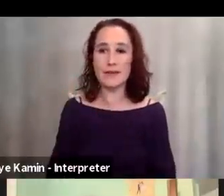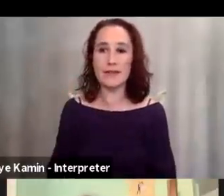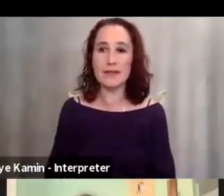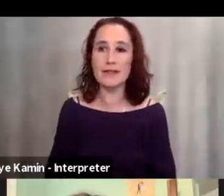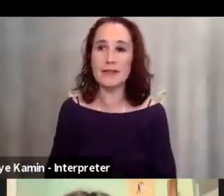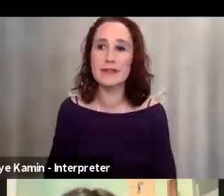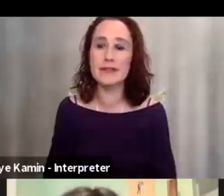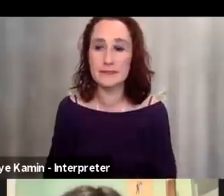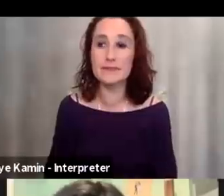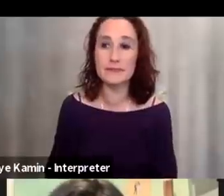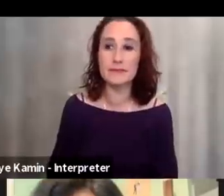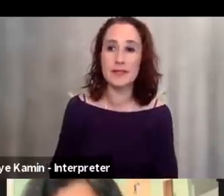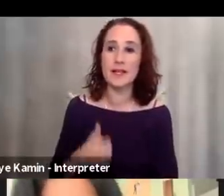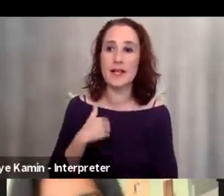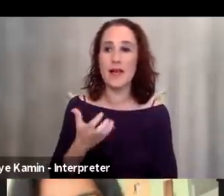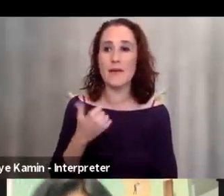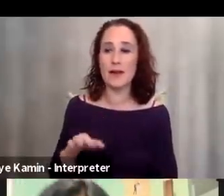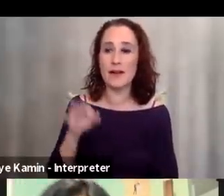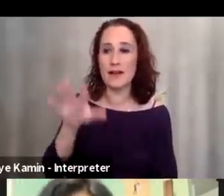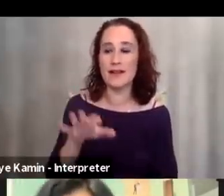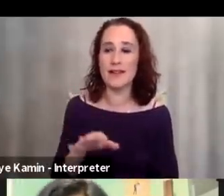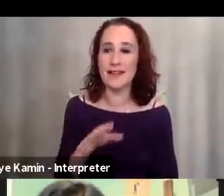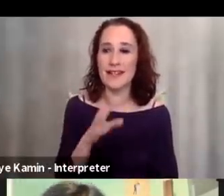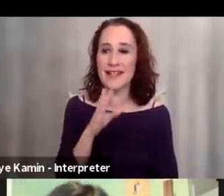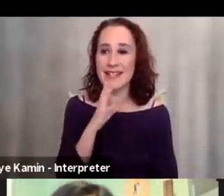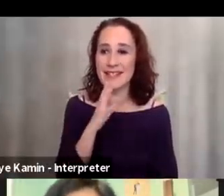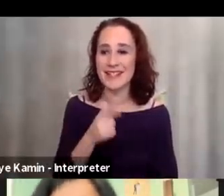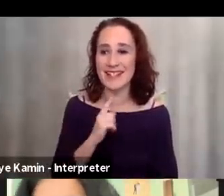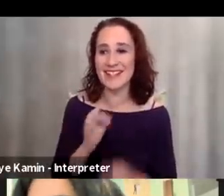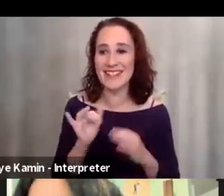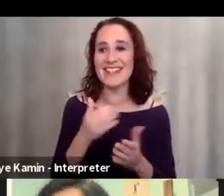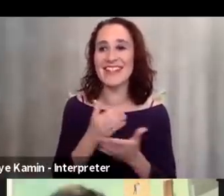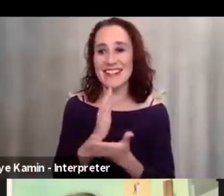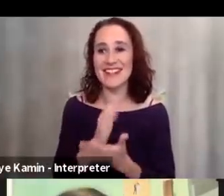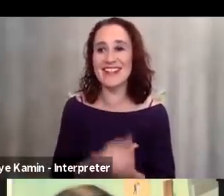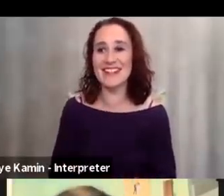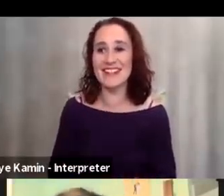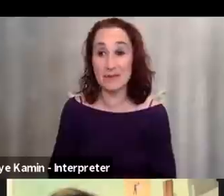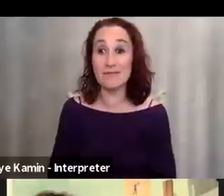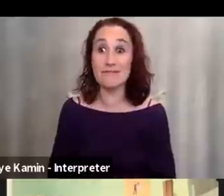you? I think I'd like to talk next, if it's okay. Yes.